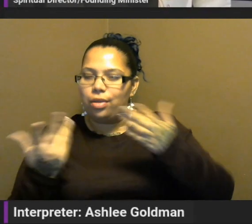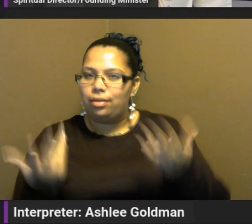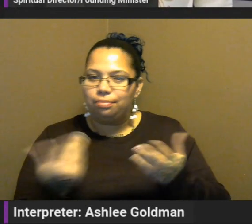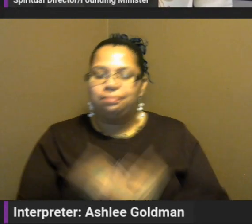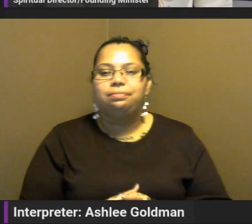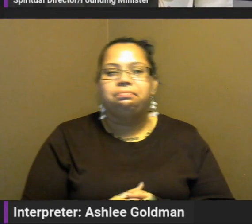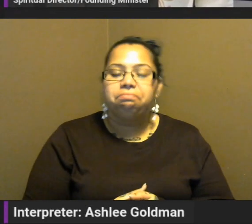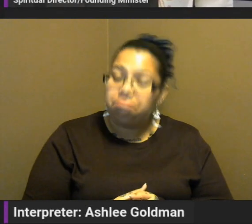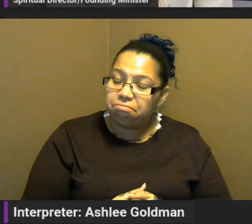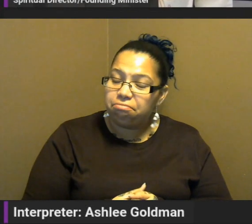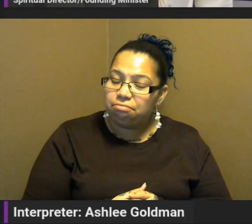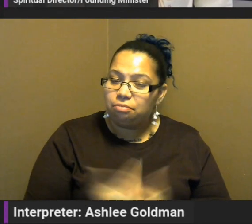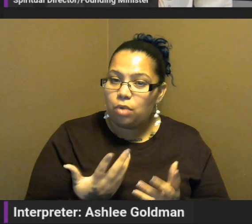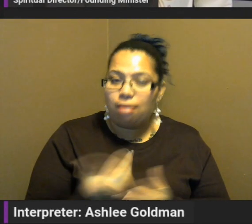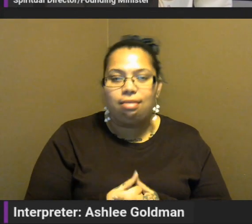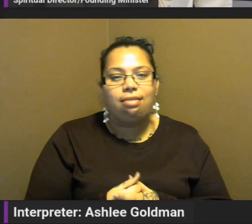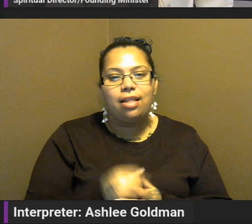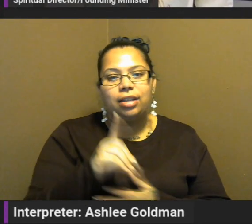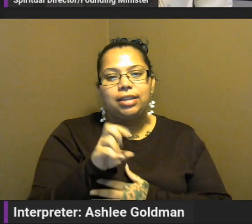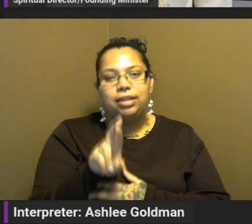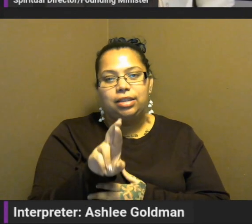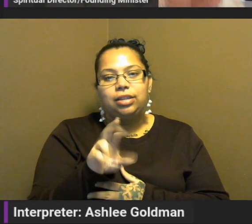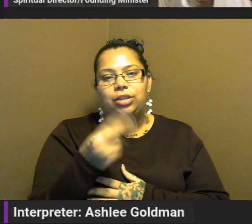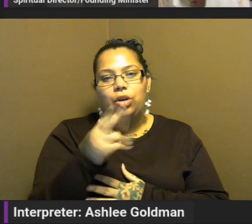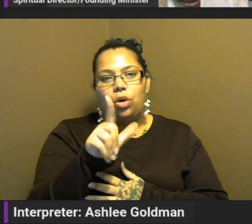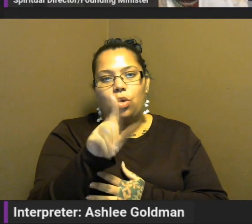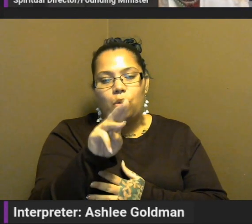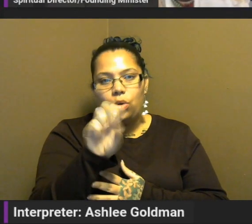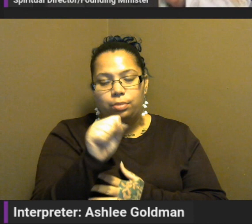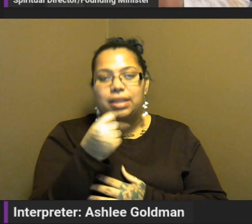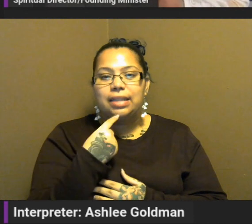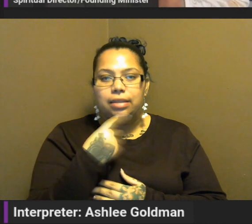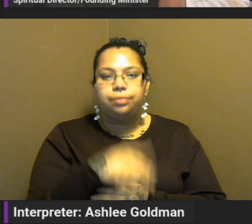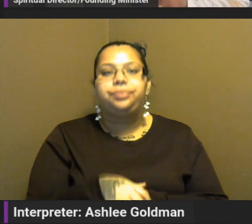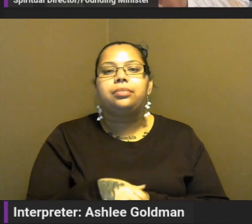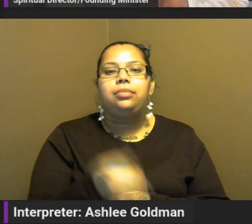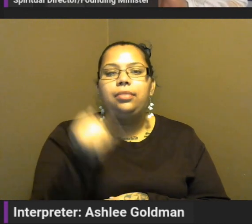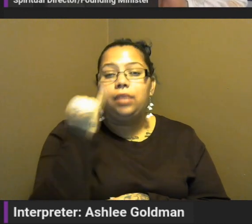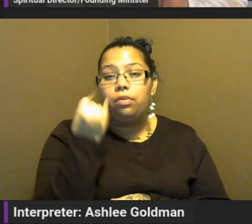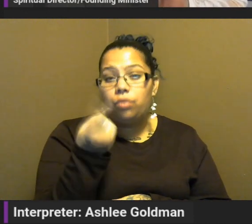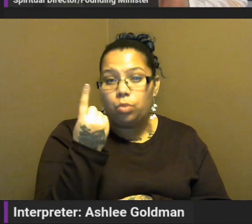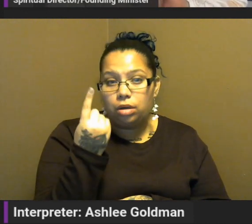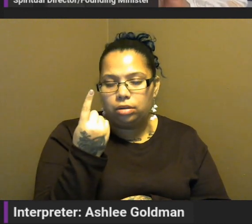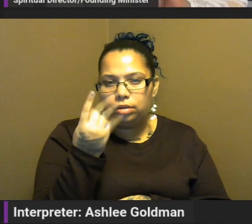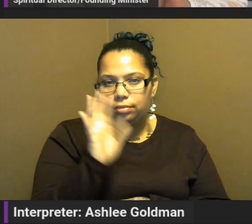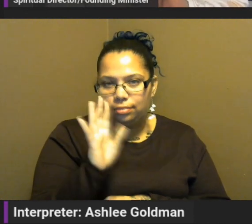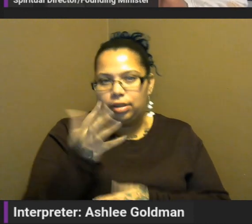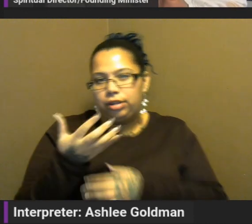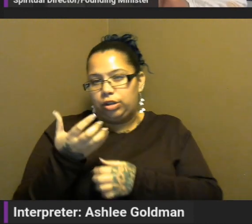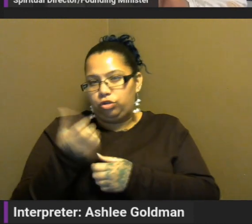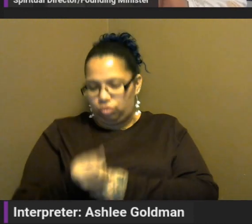Well, Dr. Holmes says, if one entrusts this message today will be